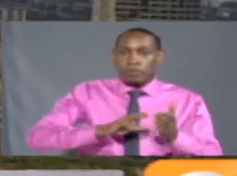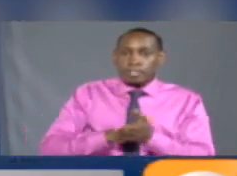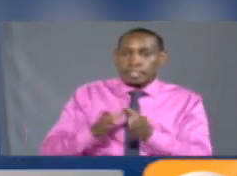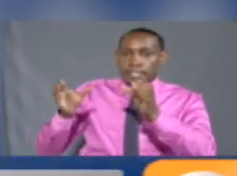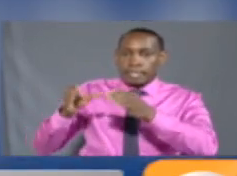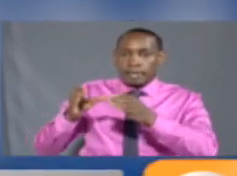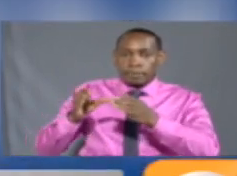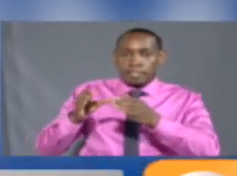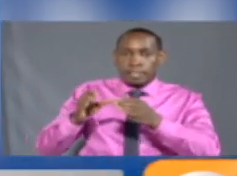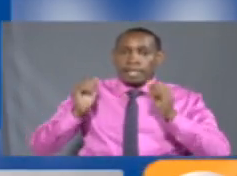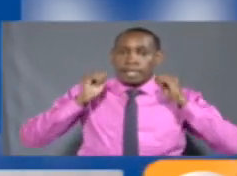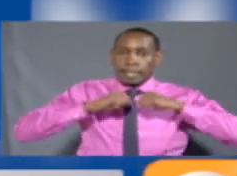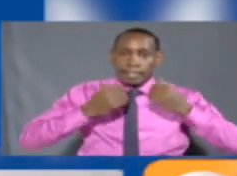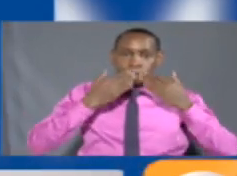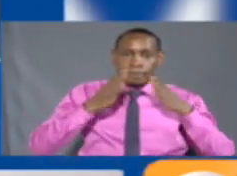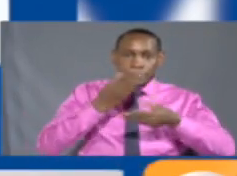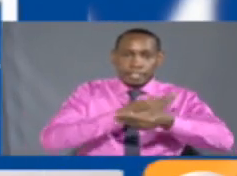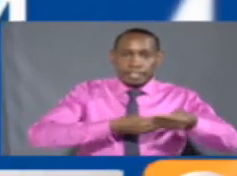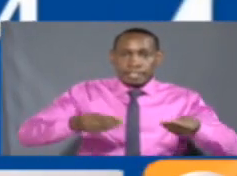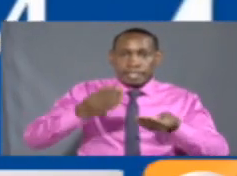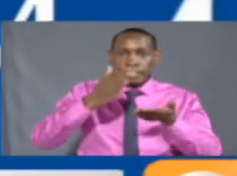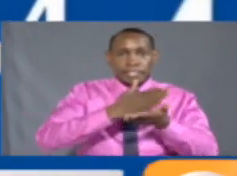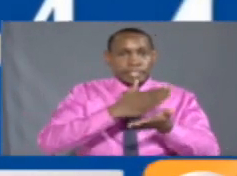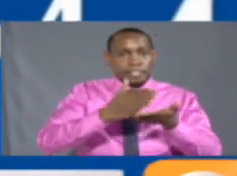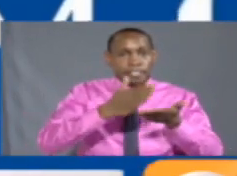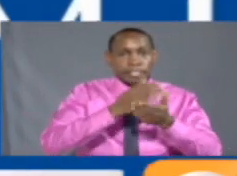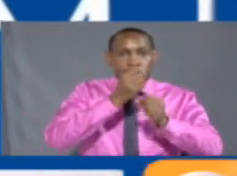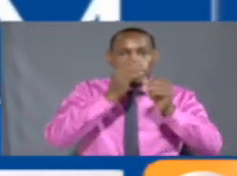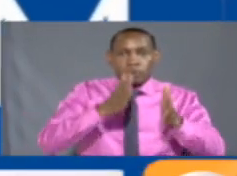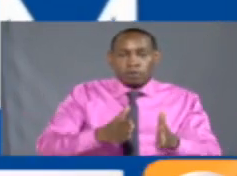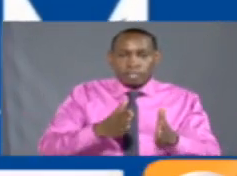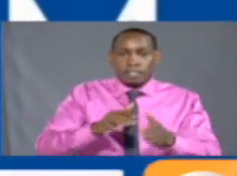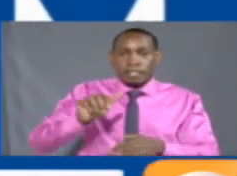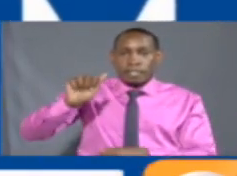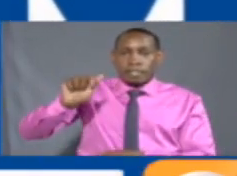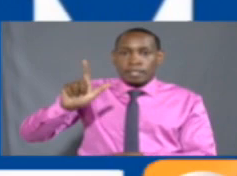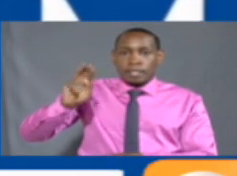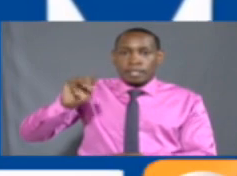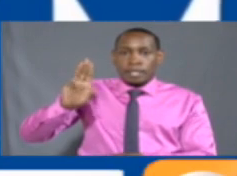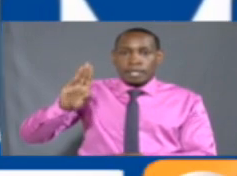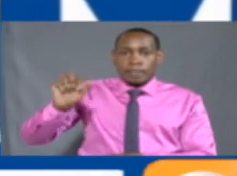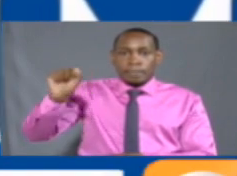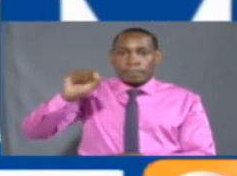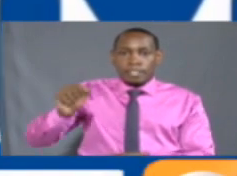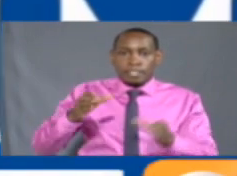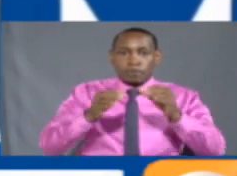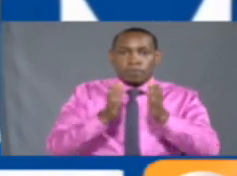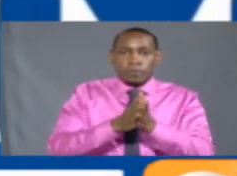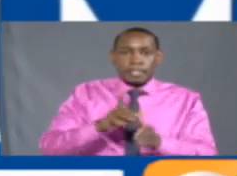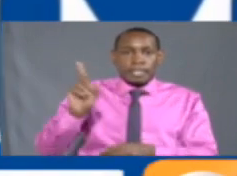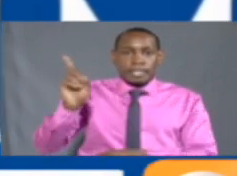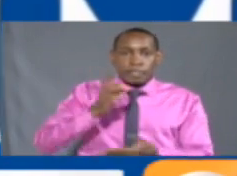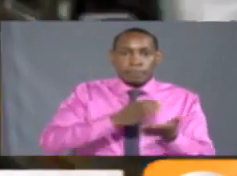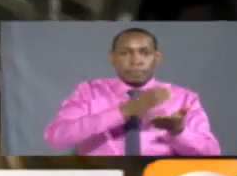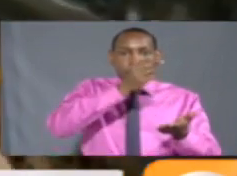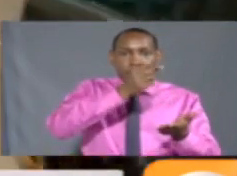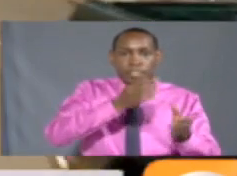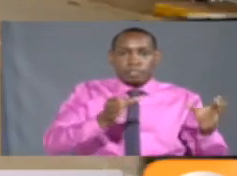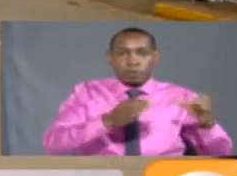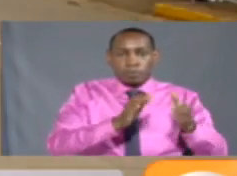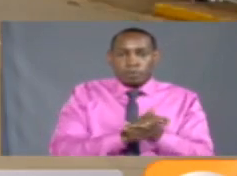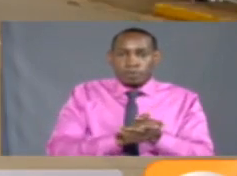company has sealed a deal to sell its shareholding in Almasi Beverages Limited and Nairobi Bottlers Limited